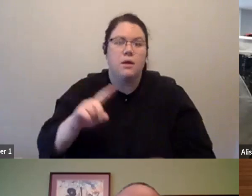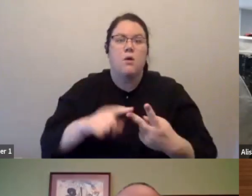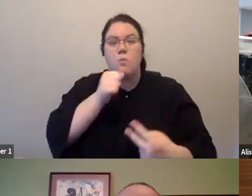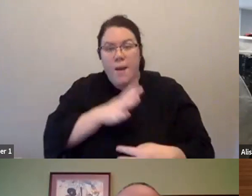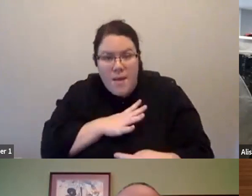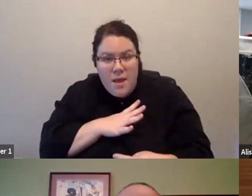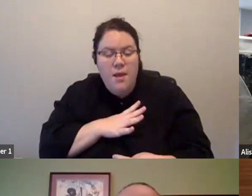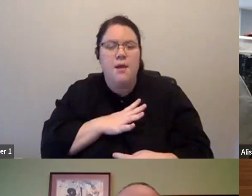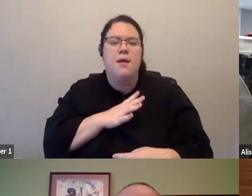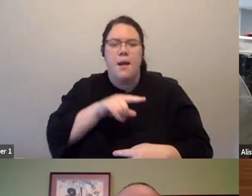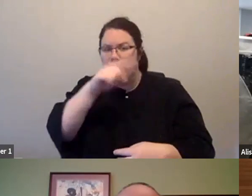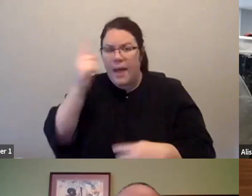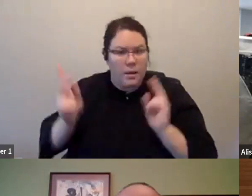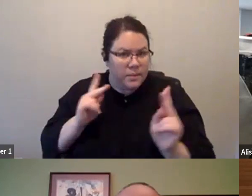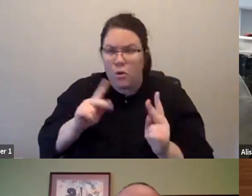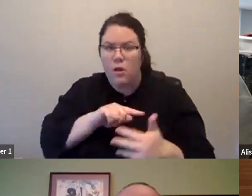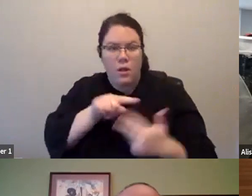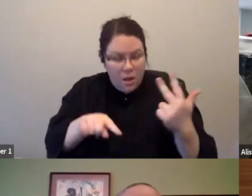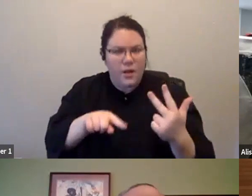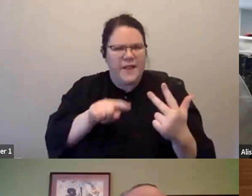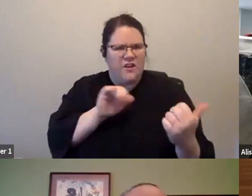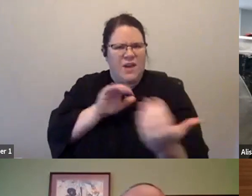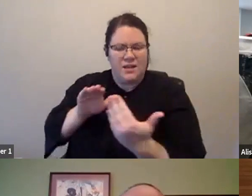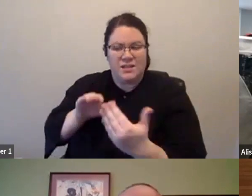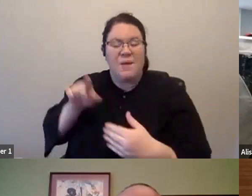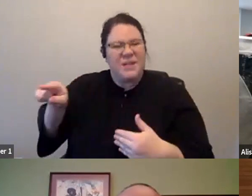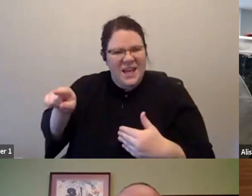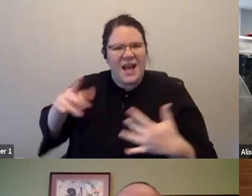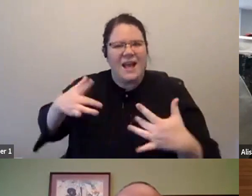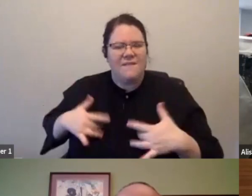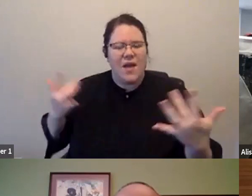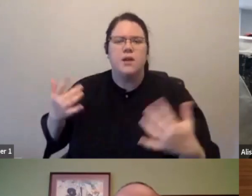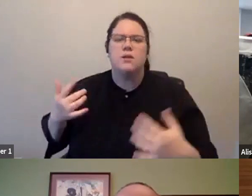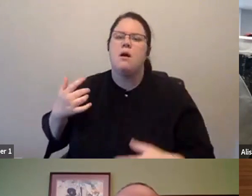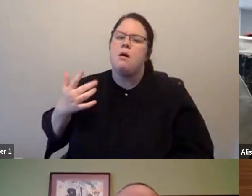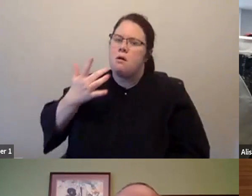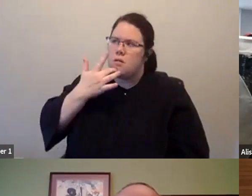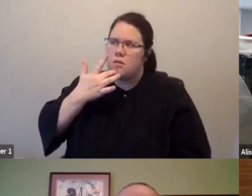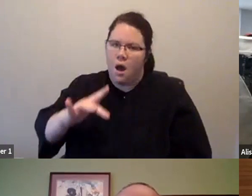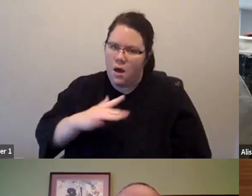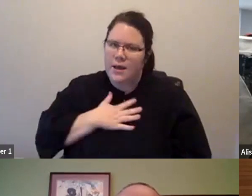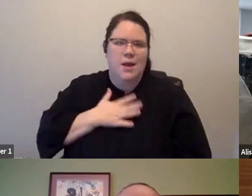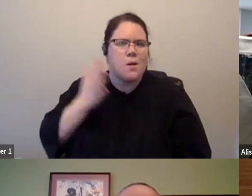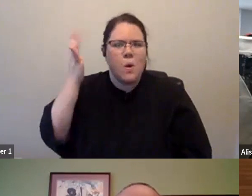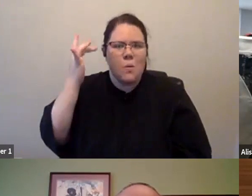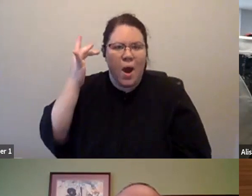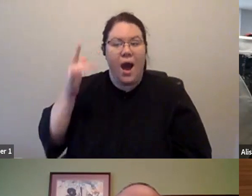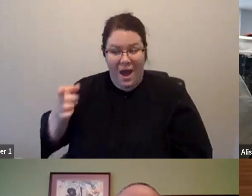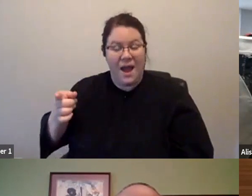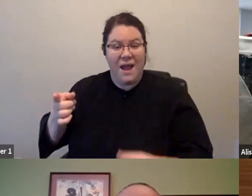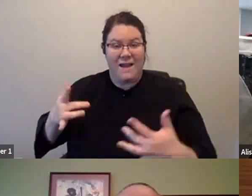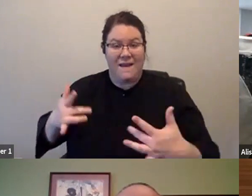persons of color. But that career fair, we were fortunate in that we were able to get that career